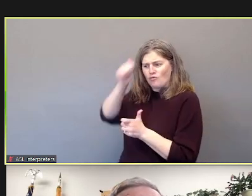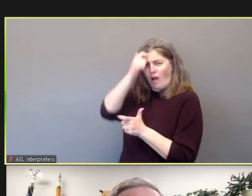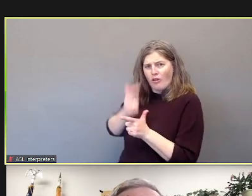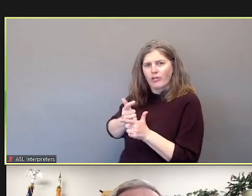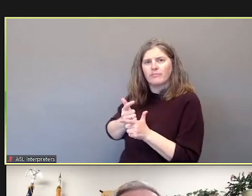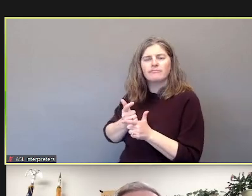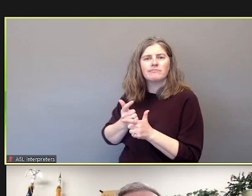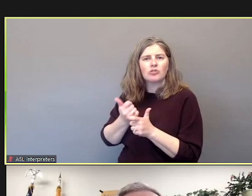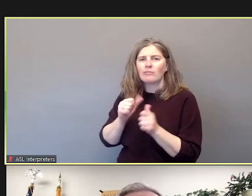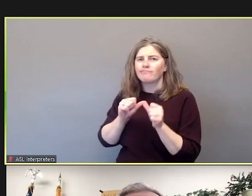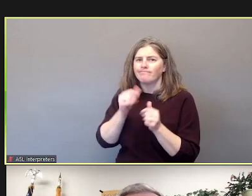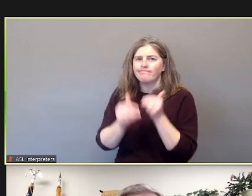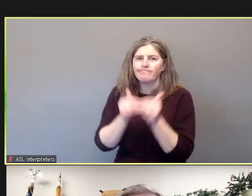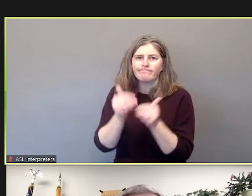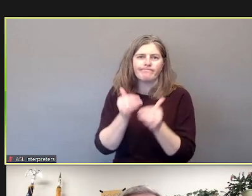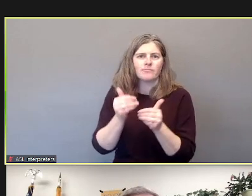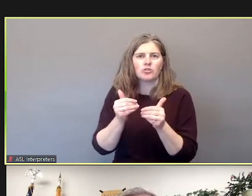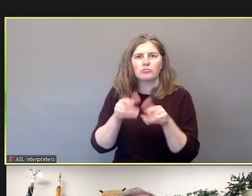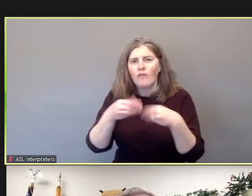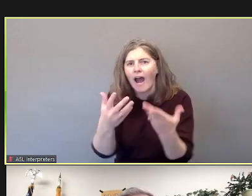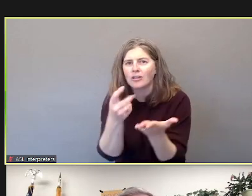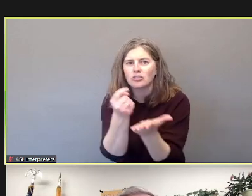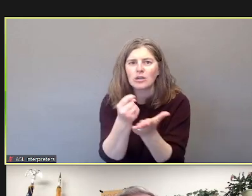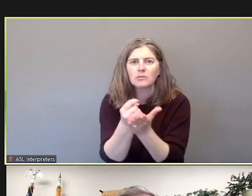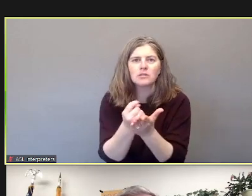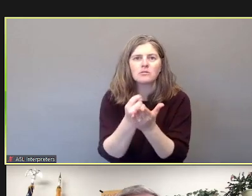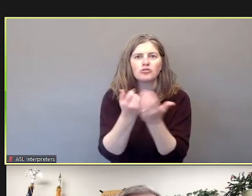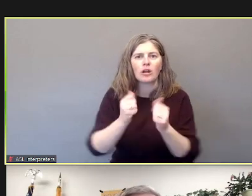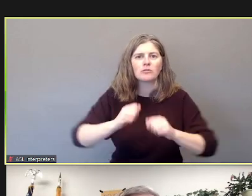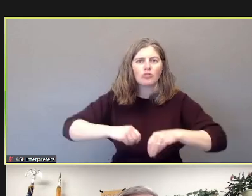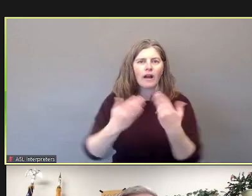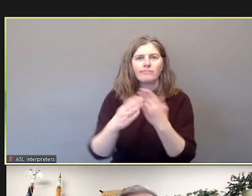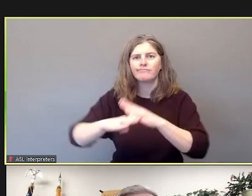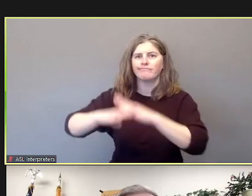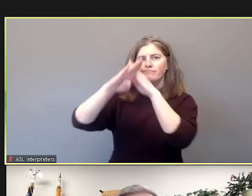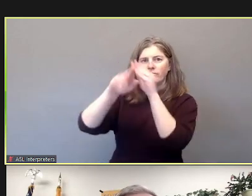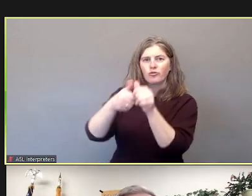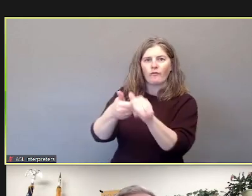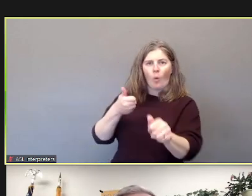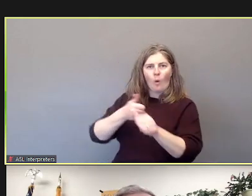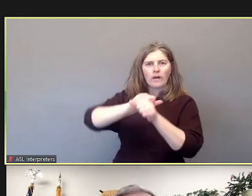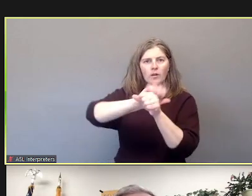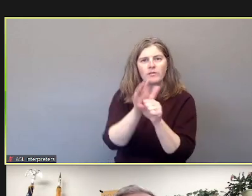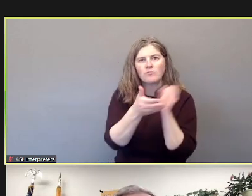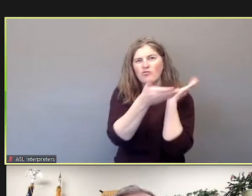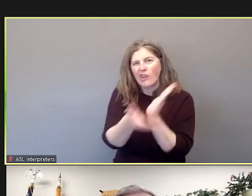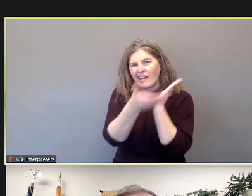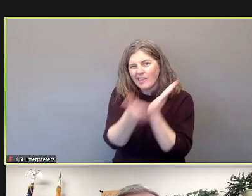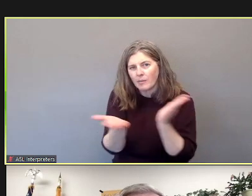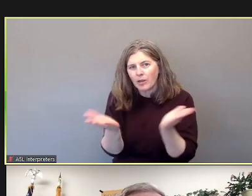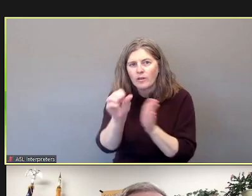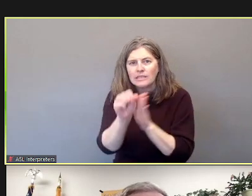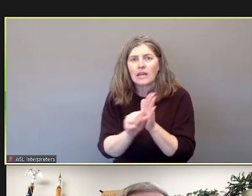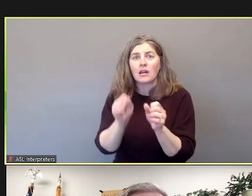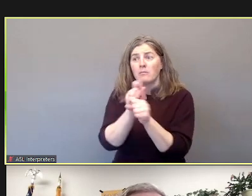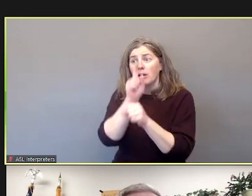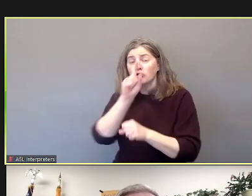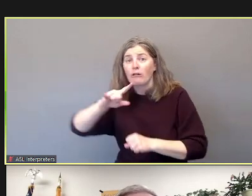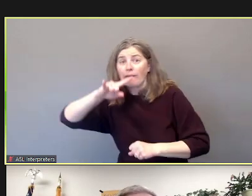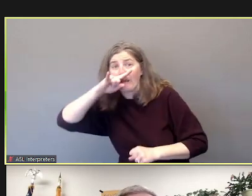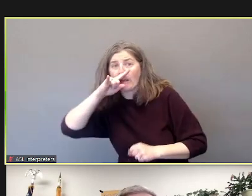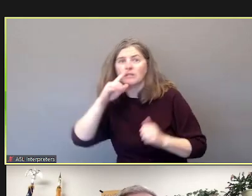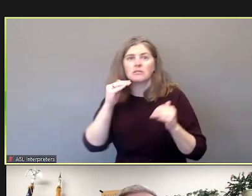doing everything we can do to bring the right treatments and preventative measures to our state to ensure that kids and adults